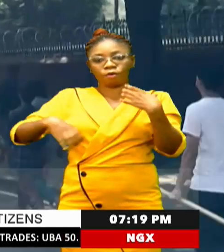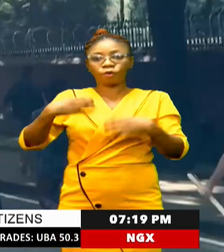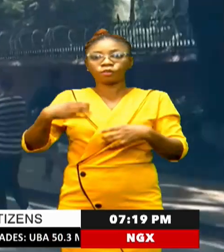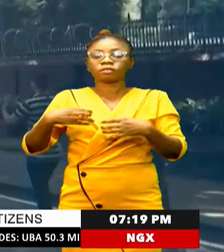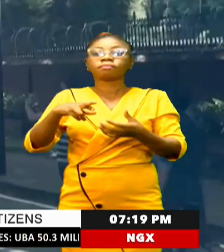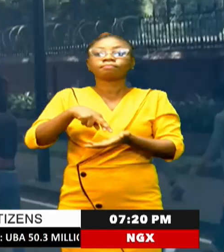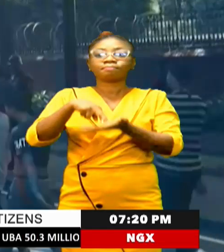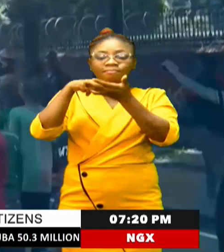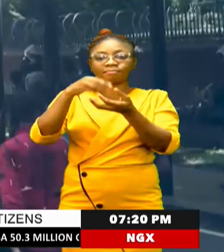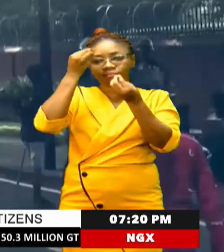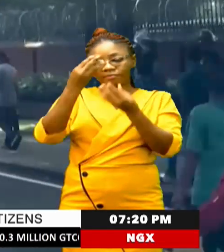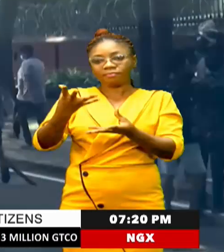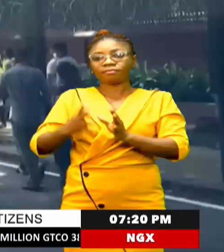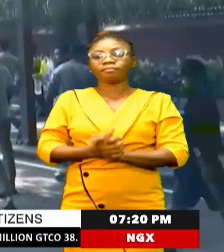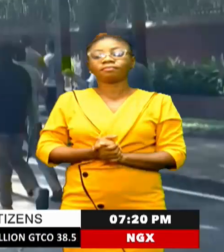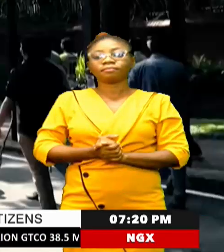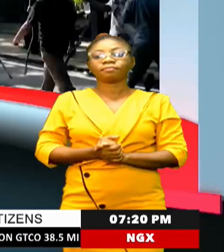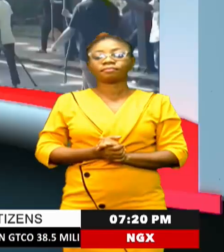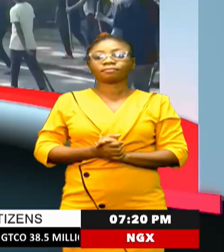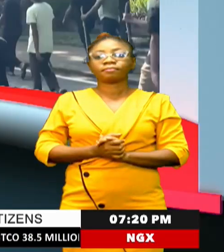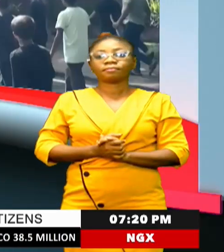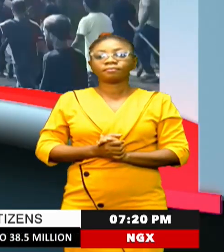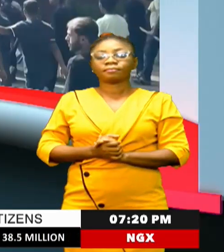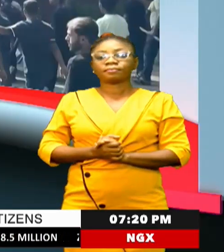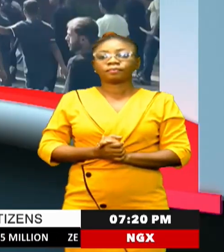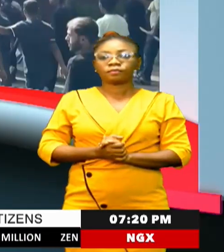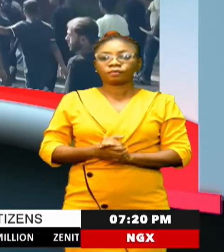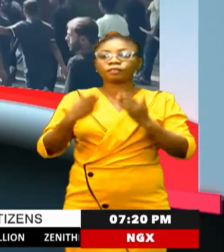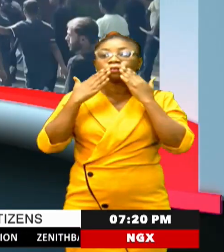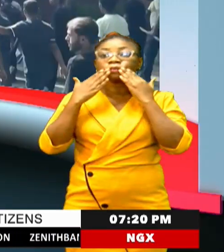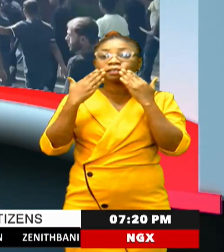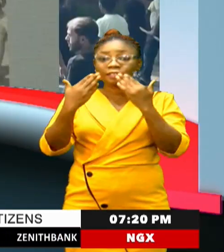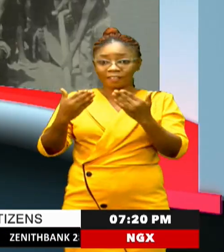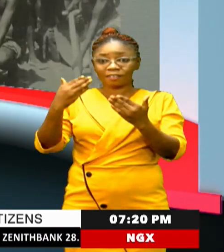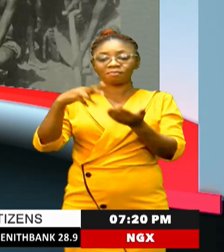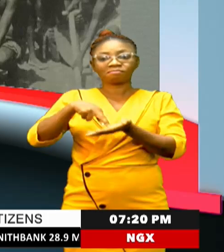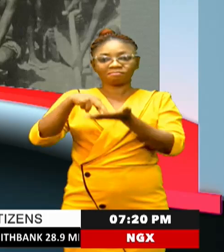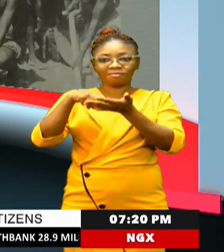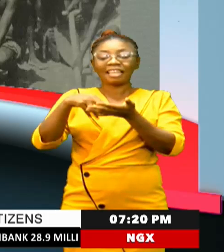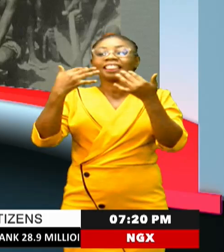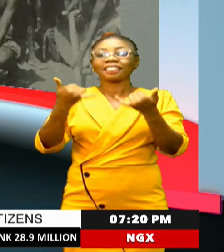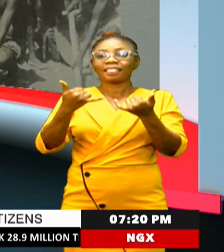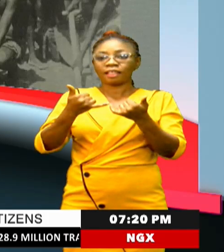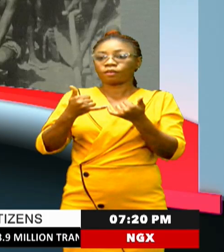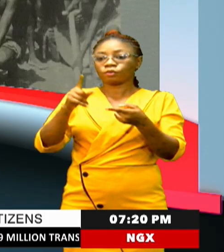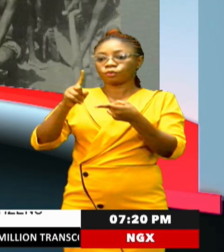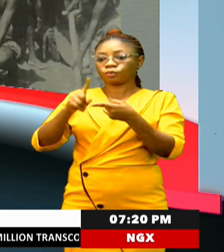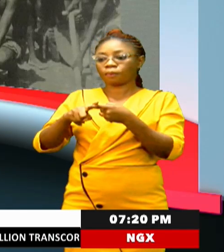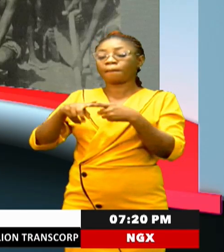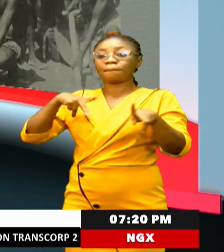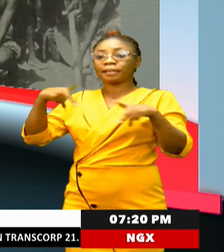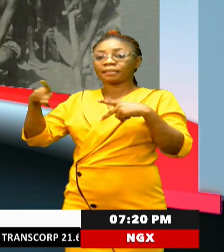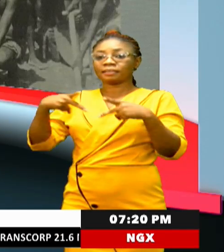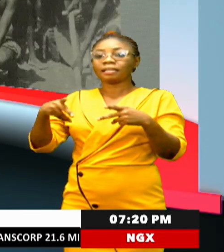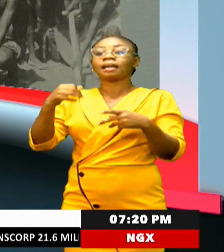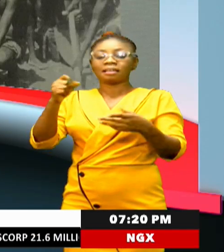Chukwunonso Nwabueze, NTA News. Thank you, Chukwunonso. Now, a bit on entertainment, an art exhibition